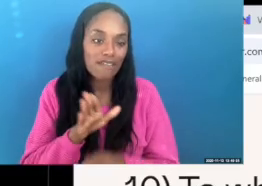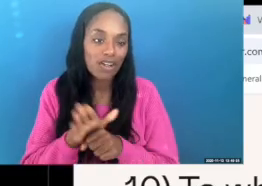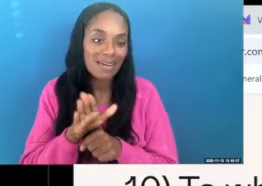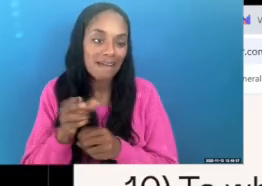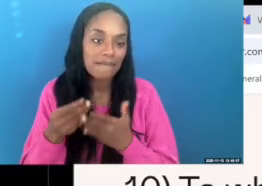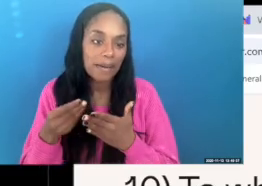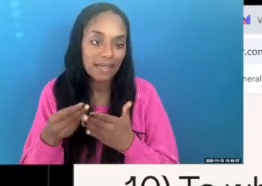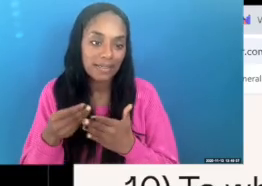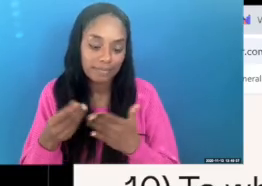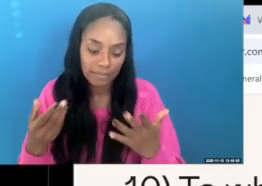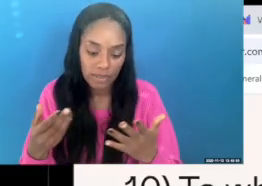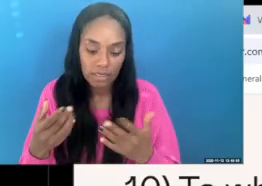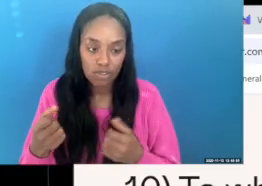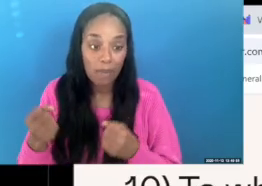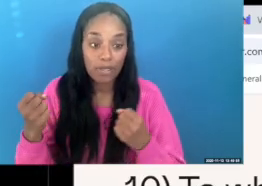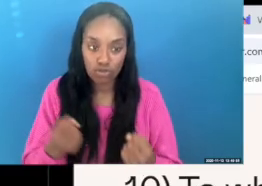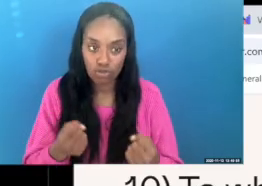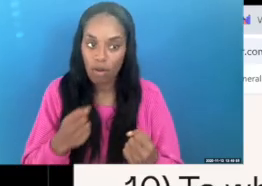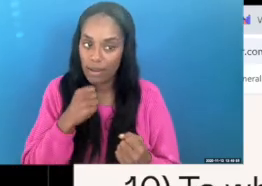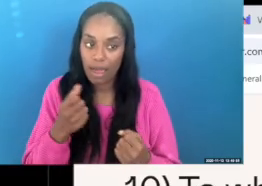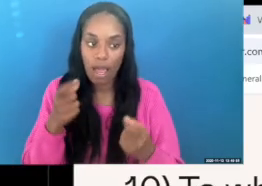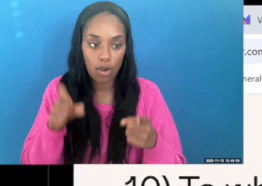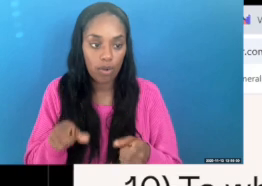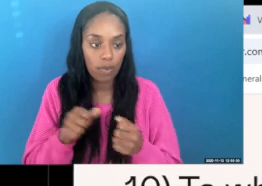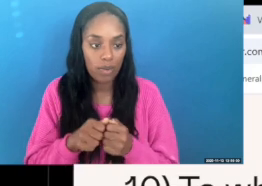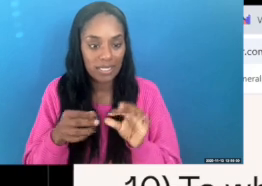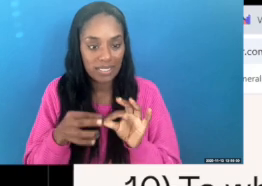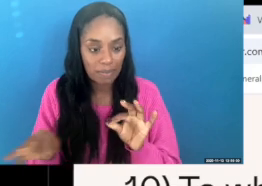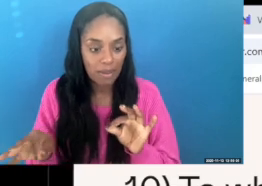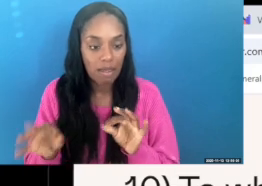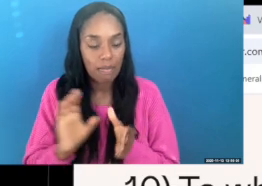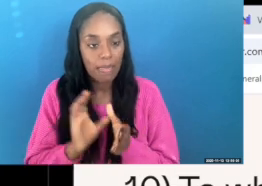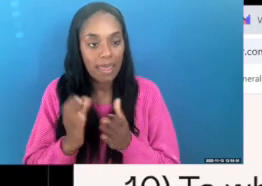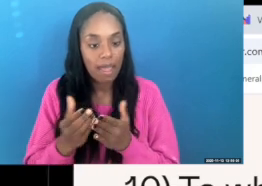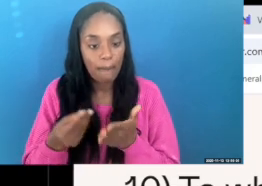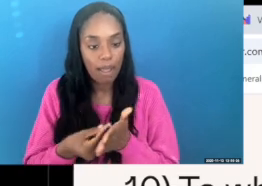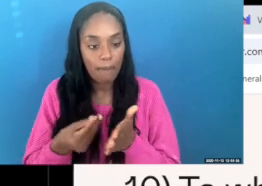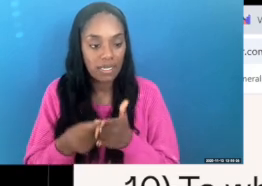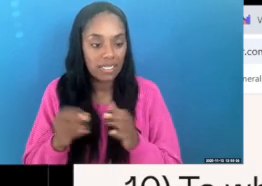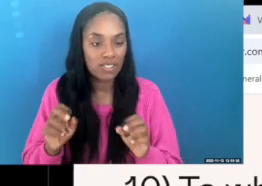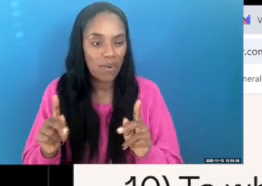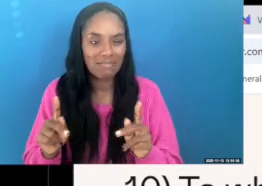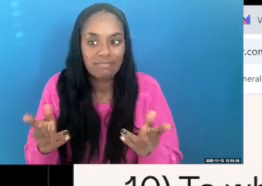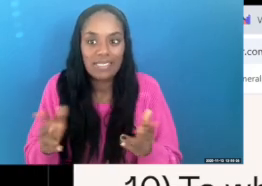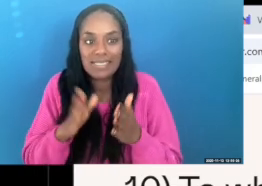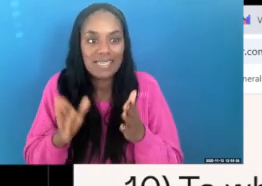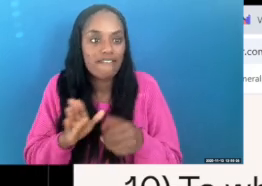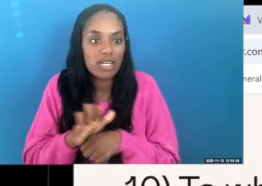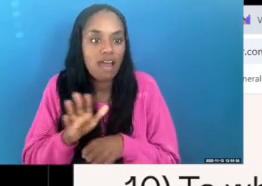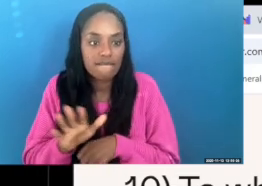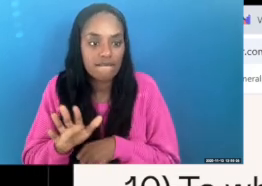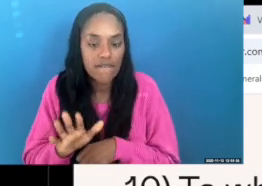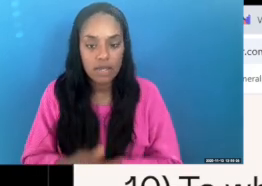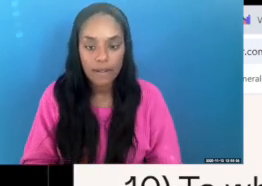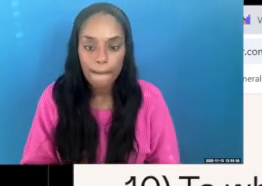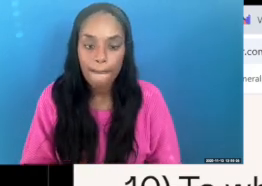say, in spite of that. So let me just stipulate before I go any further that there's never enough money. And